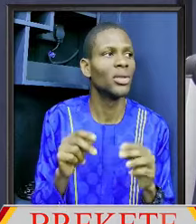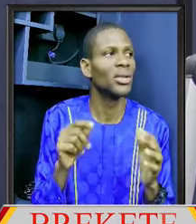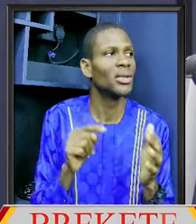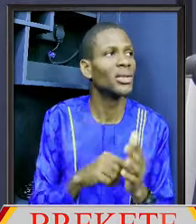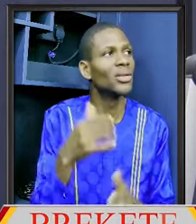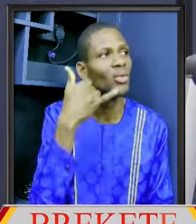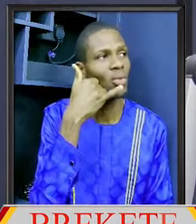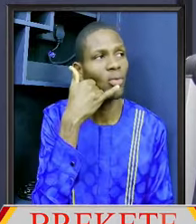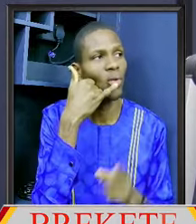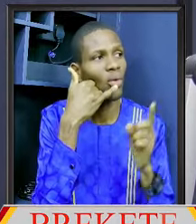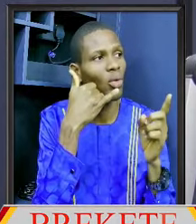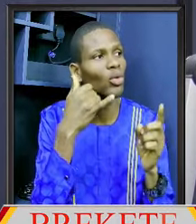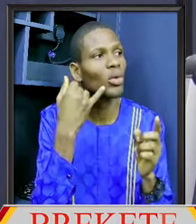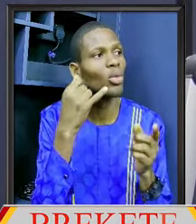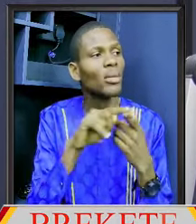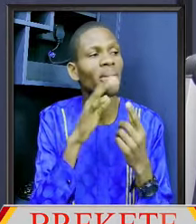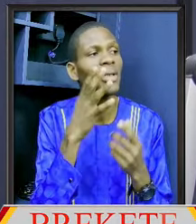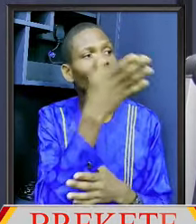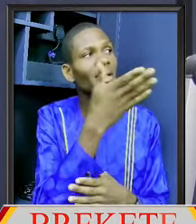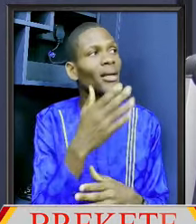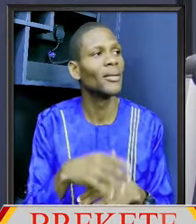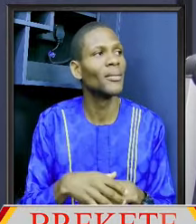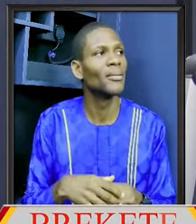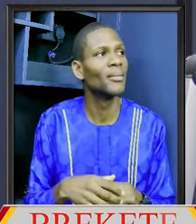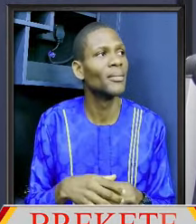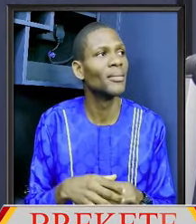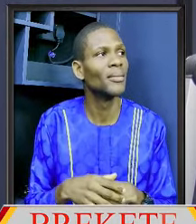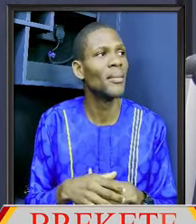This phone suppose they here,